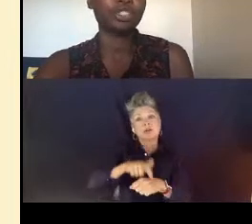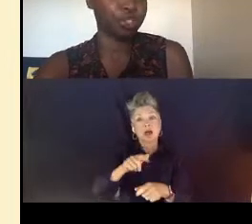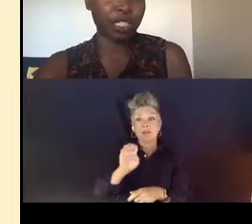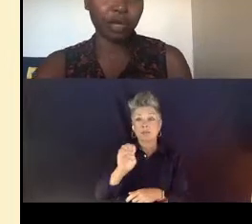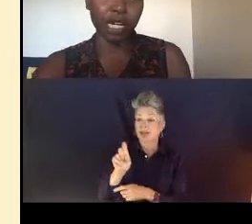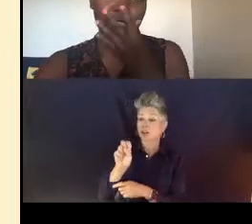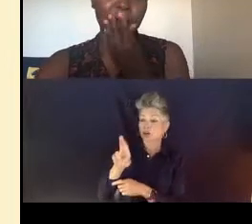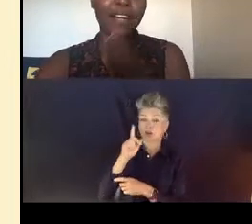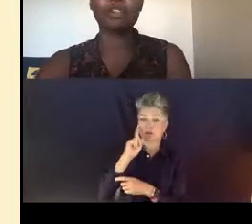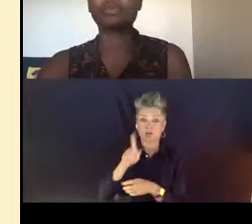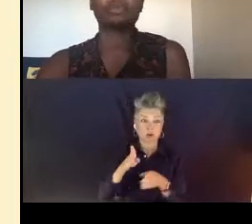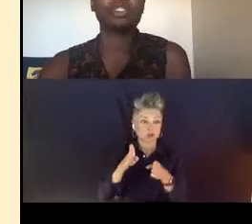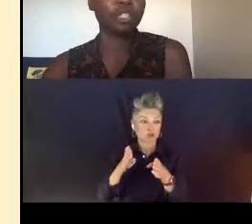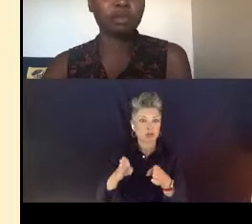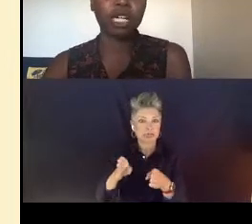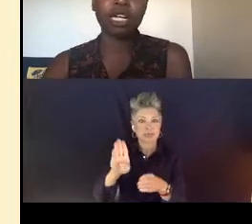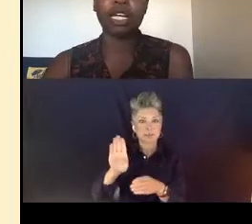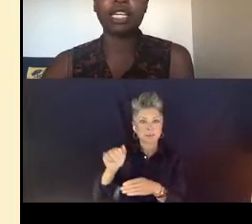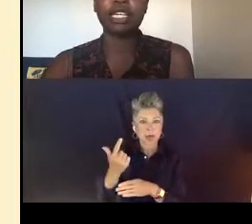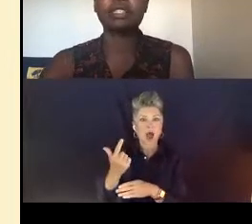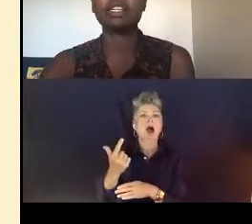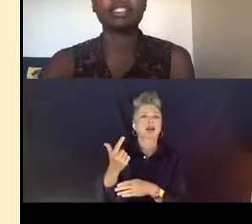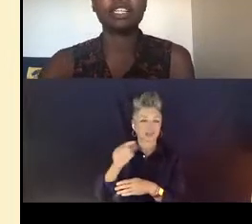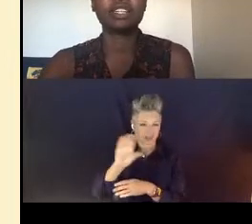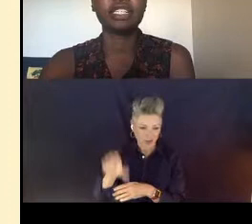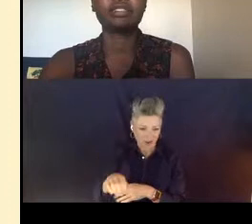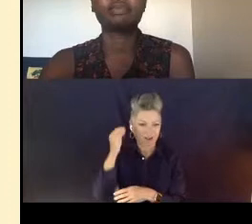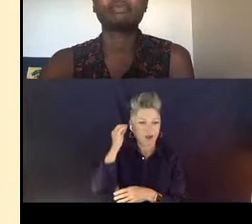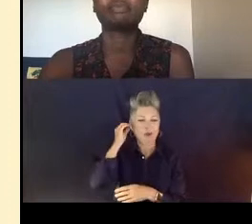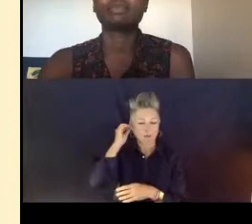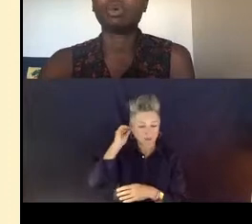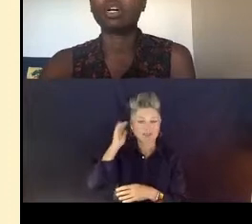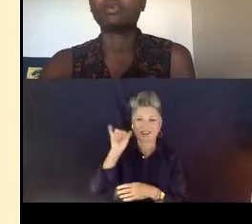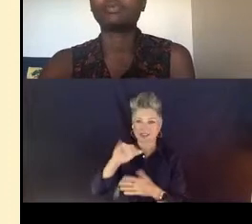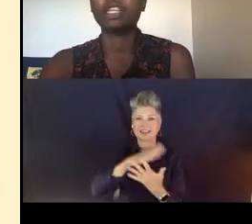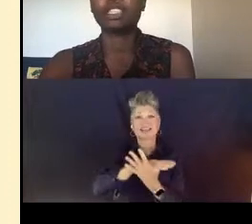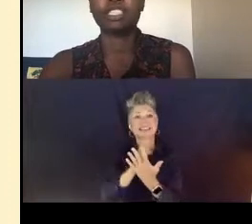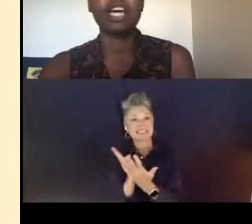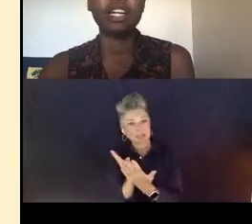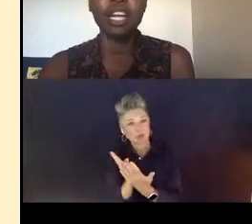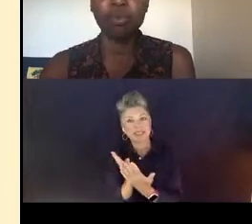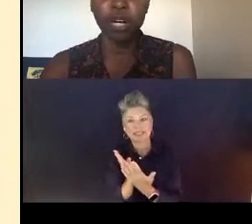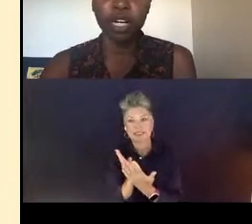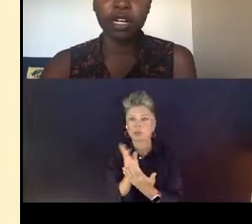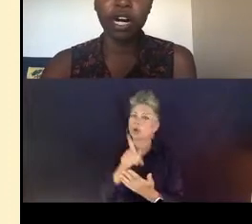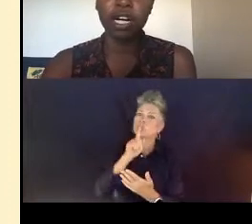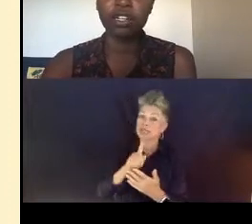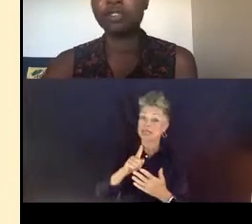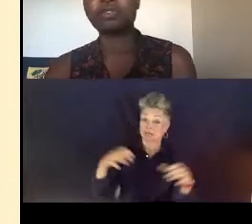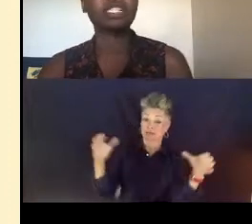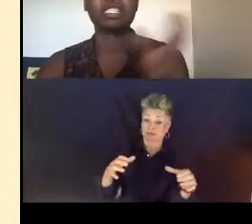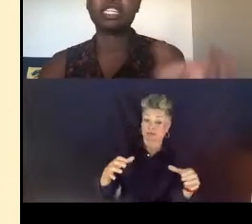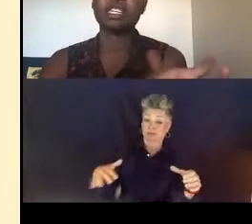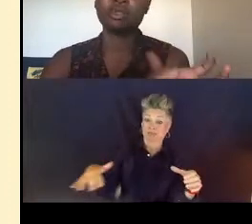for Streets Blog Chicago. Streets Blog is a series, or rather I should say a network